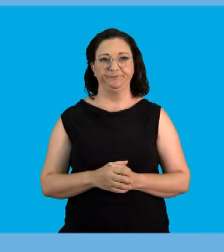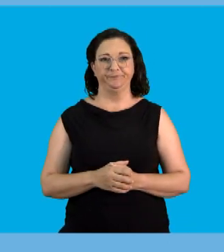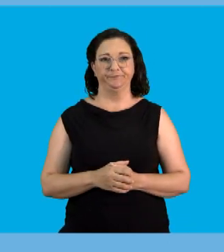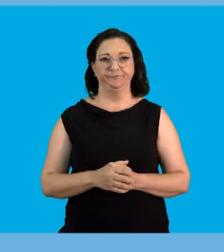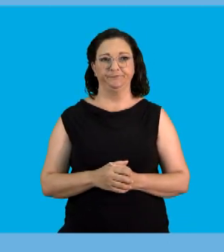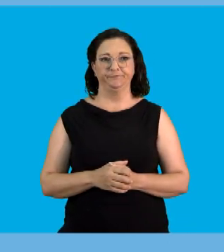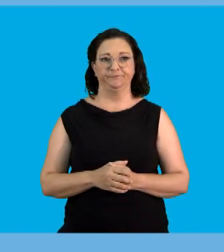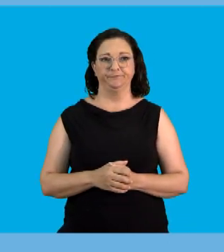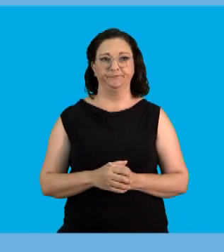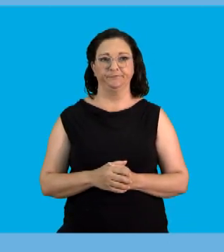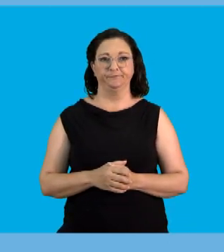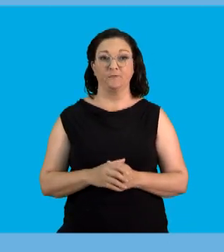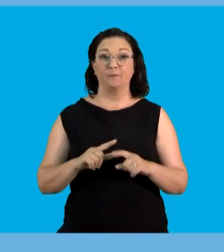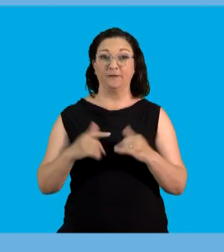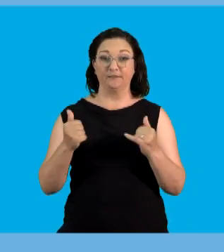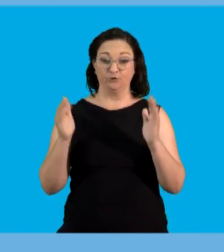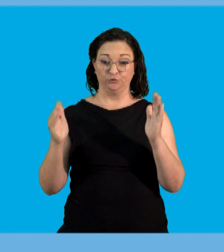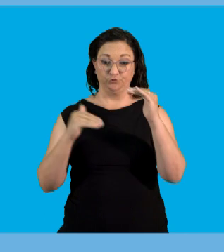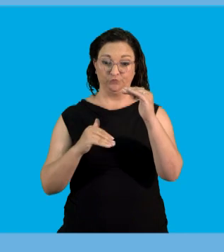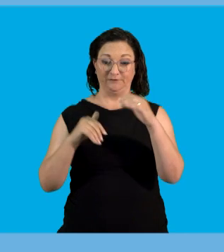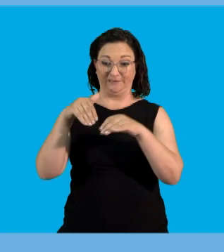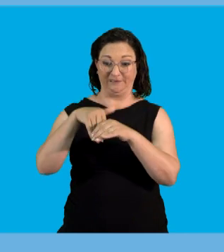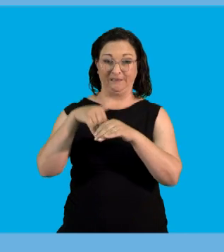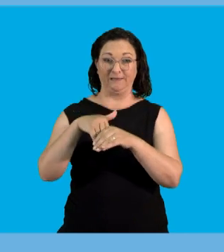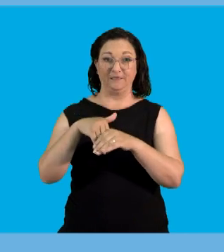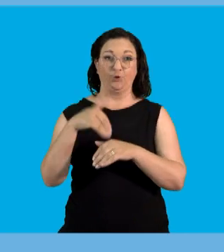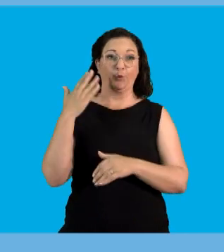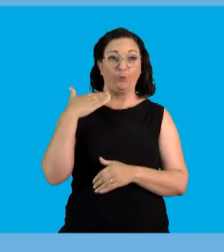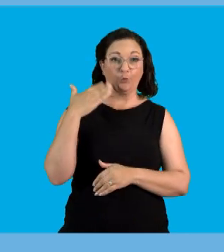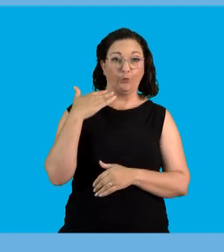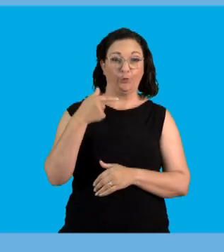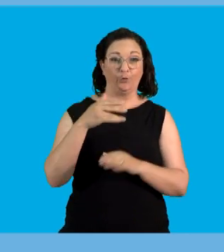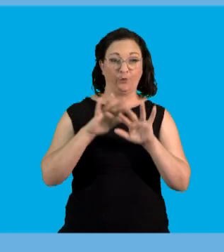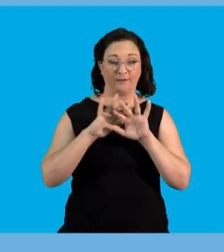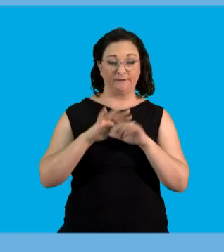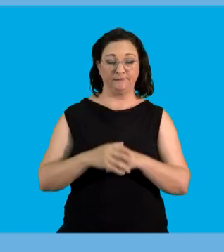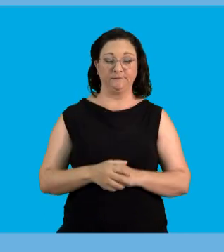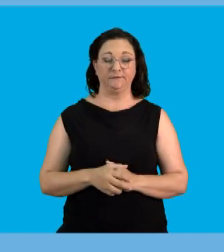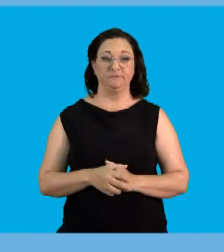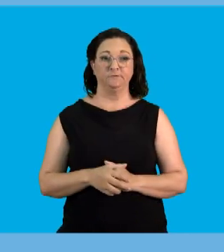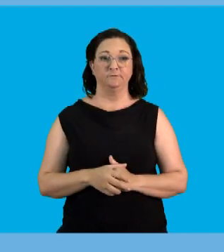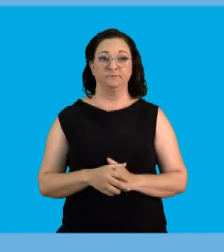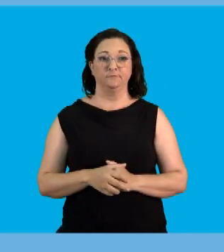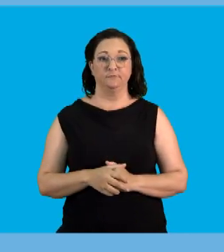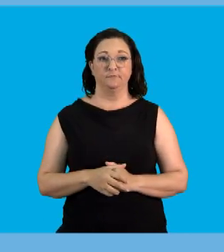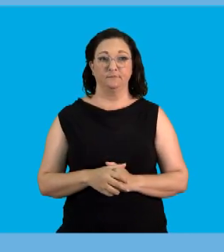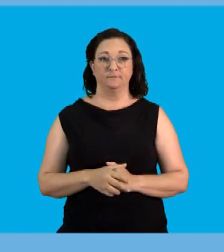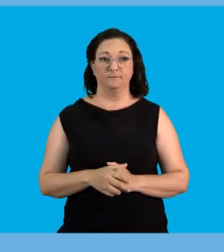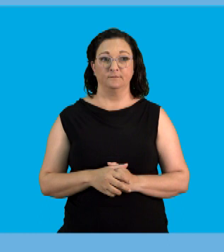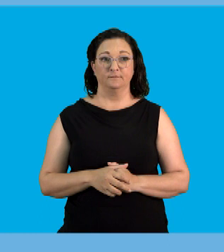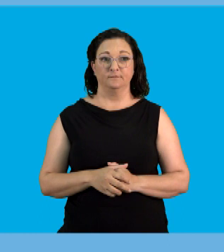container. Now, pressure in the container, as we have said, this is cool gas here. Cool